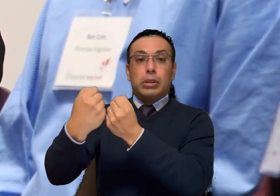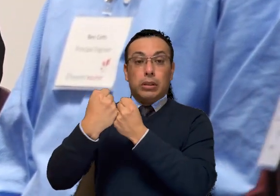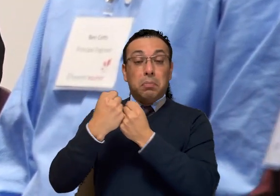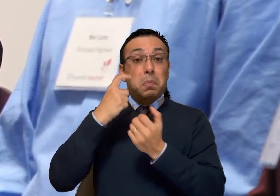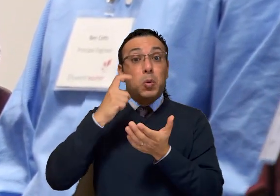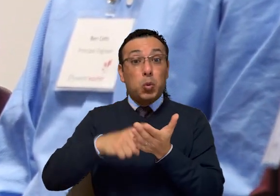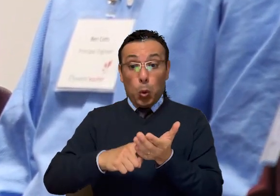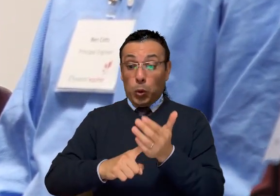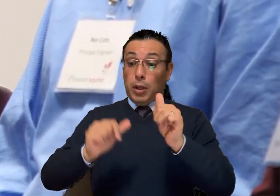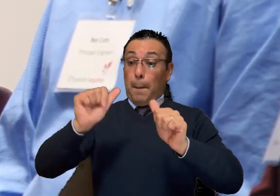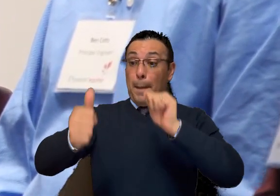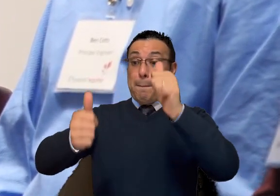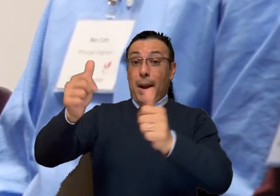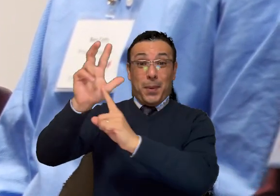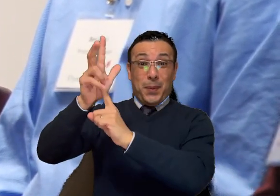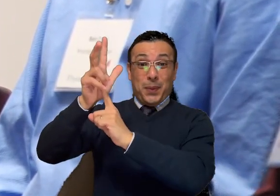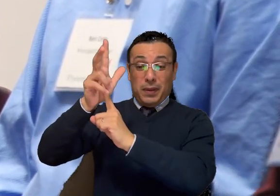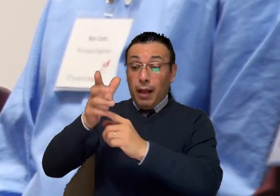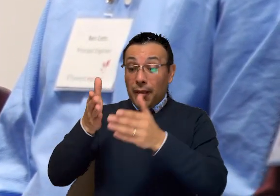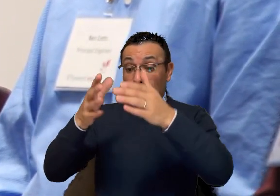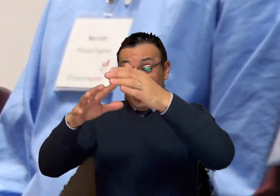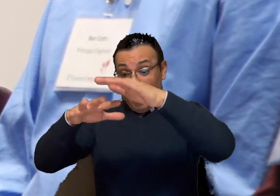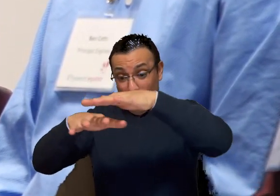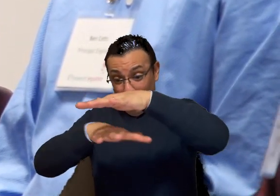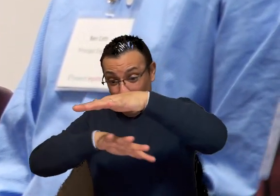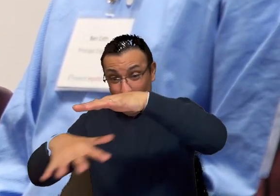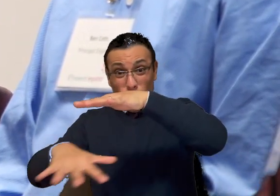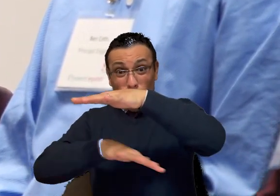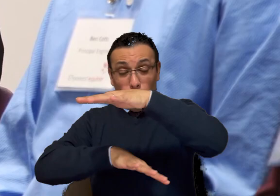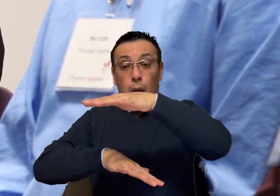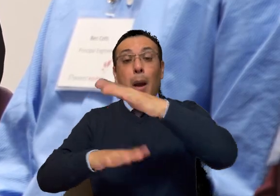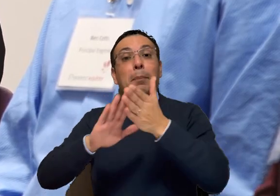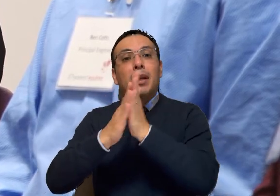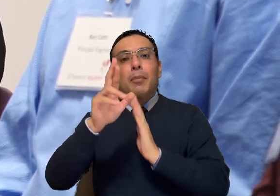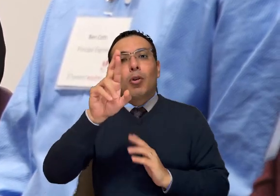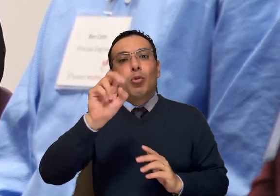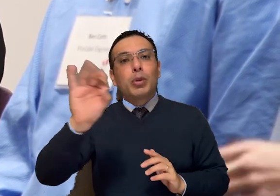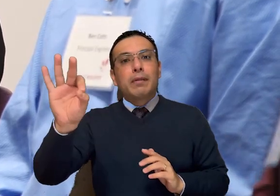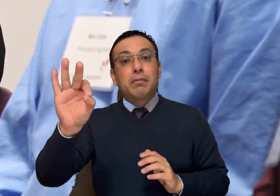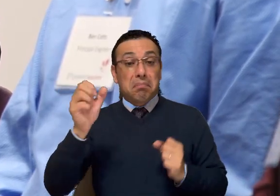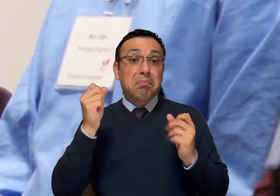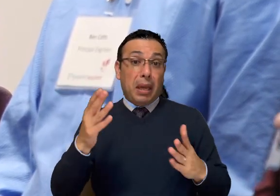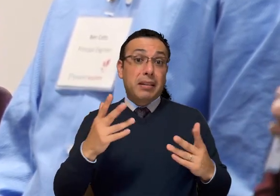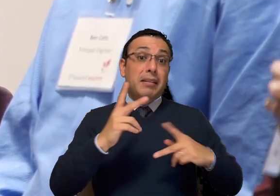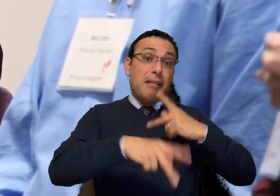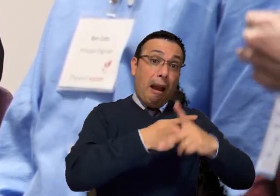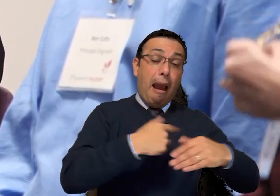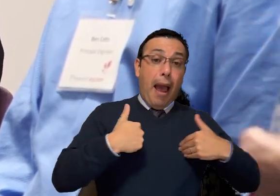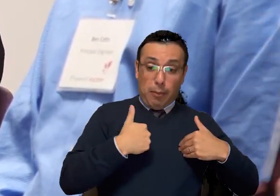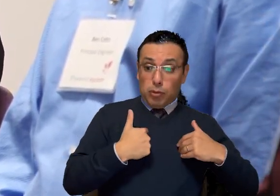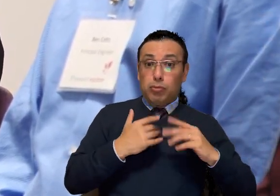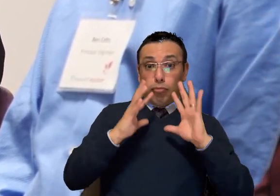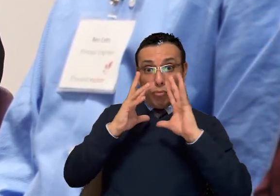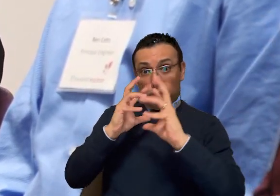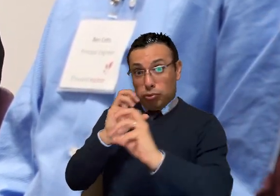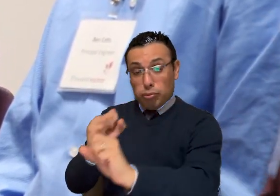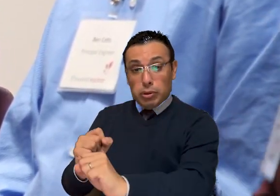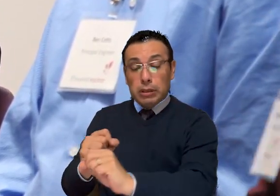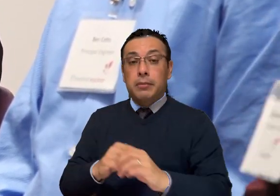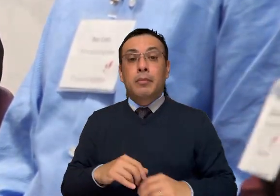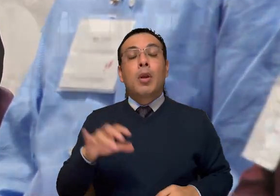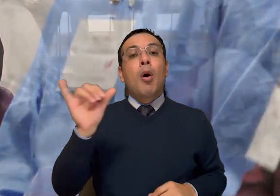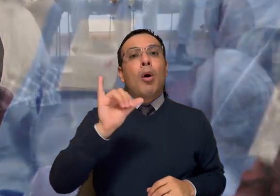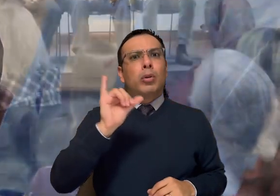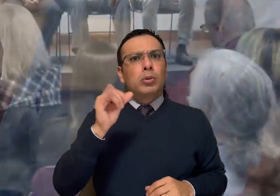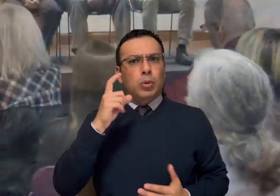certain species. We also found that through bringing more activities to areas that had actually